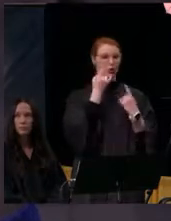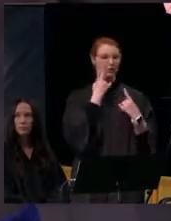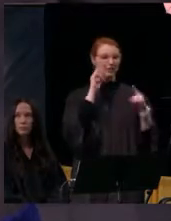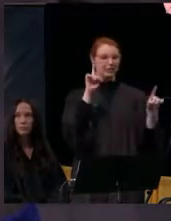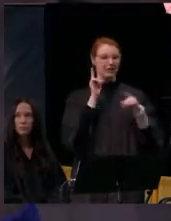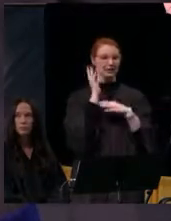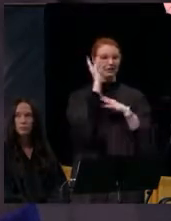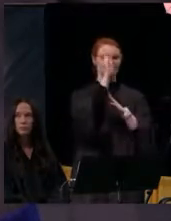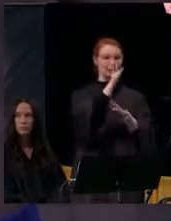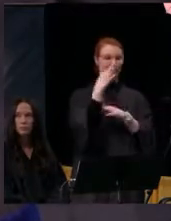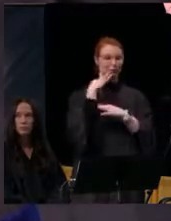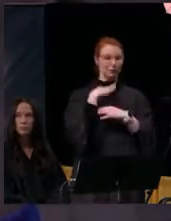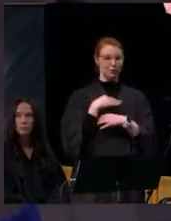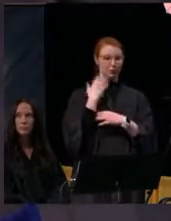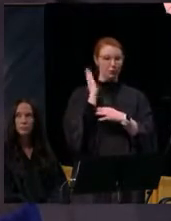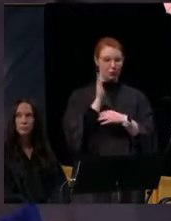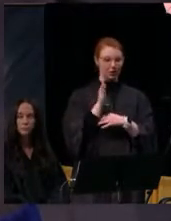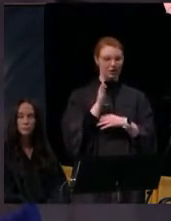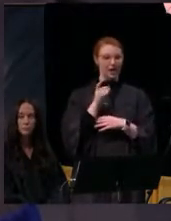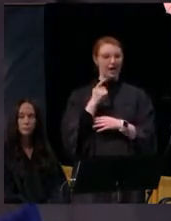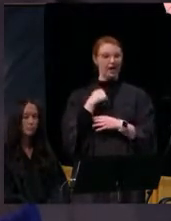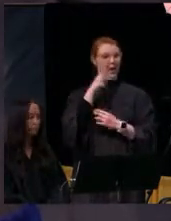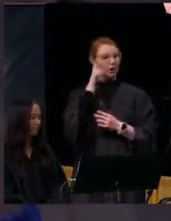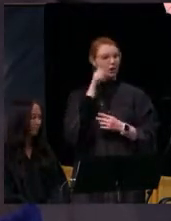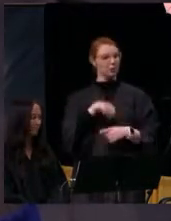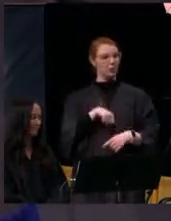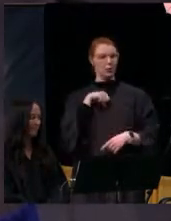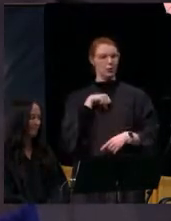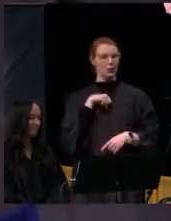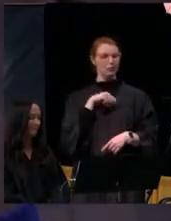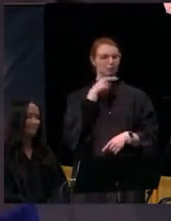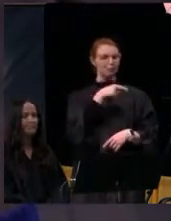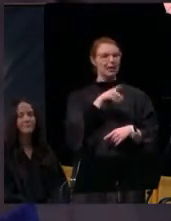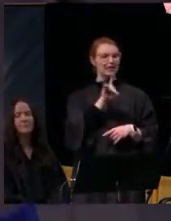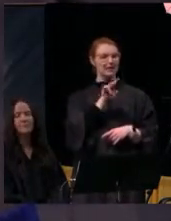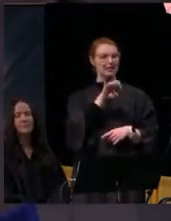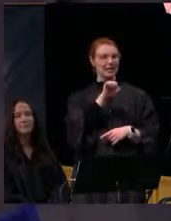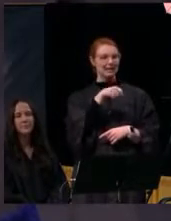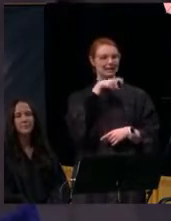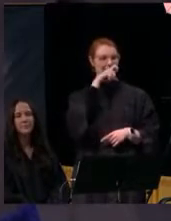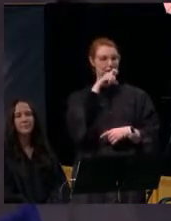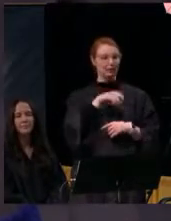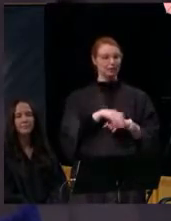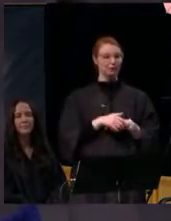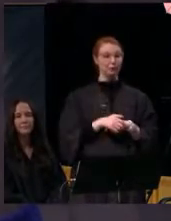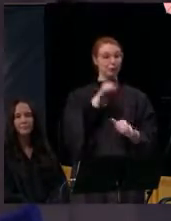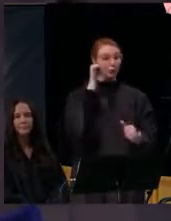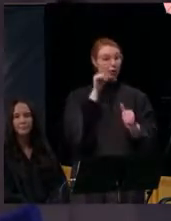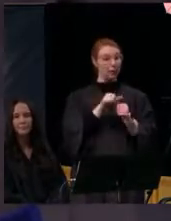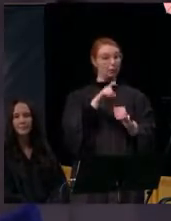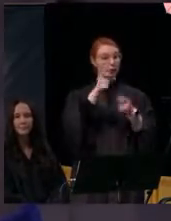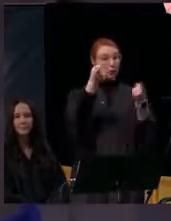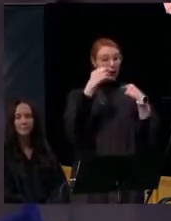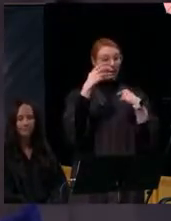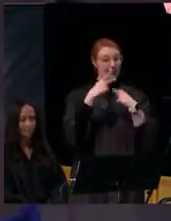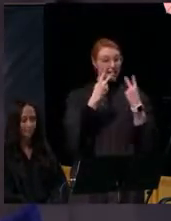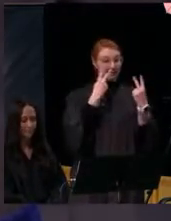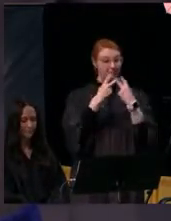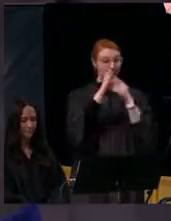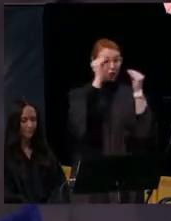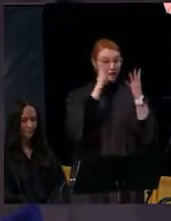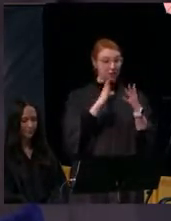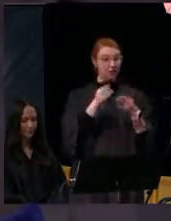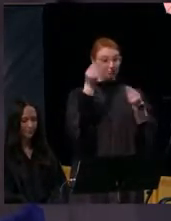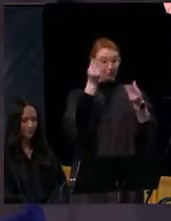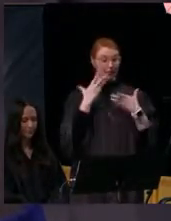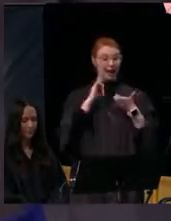will soon earn, and will take pride in calling you Davies Eagles. Remember to come back and visit us, share your successes,